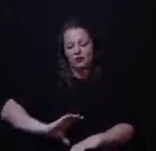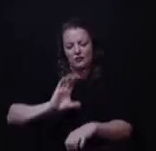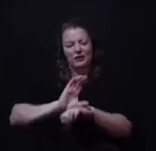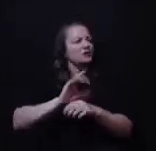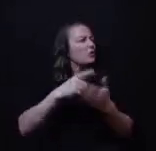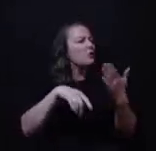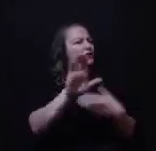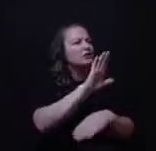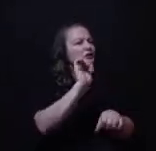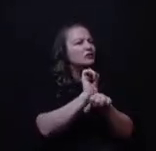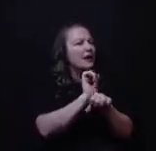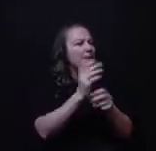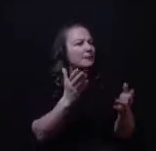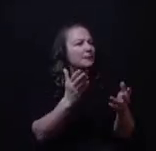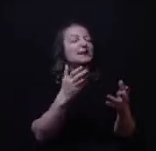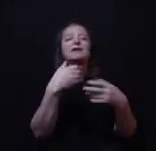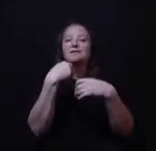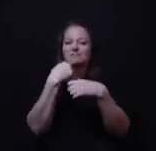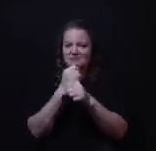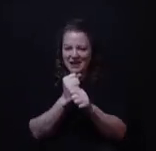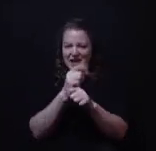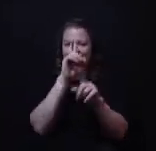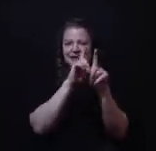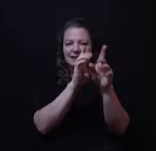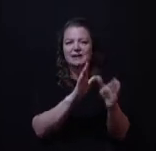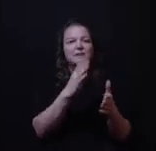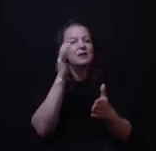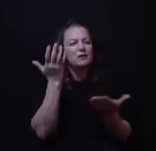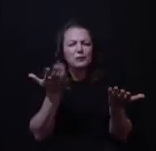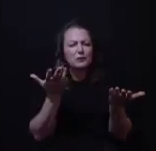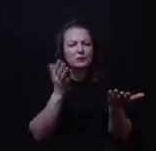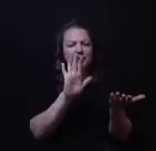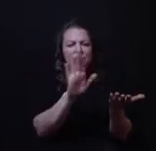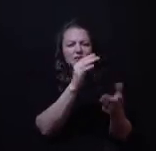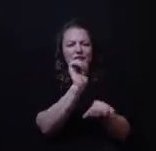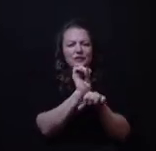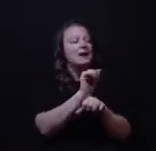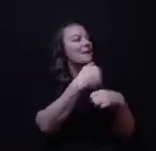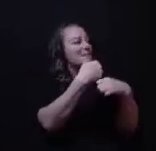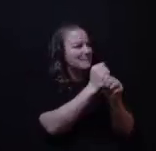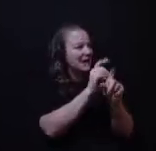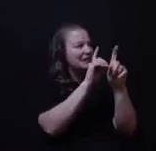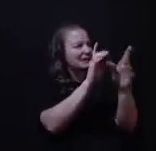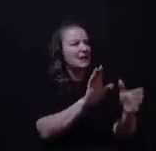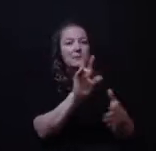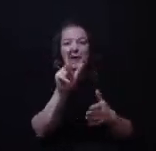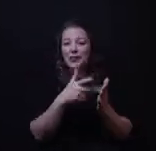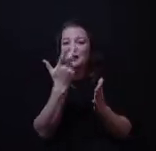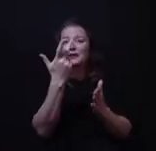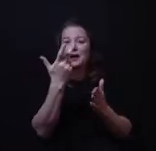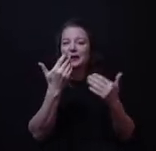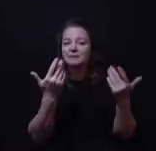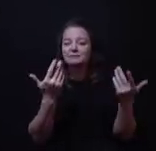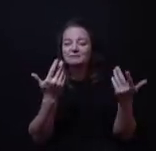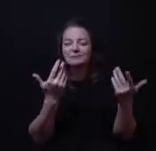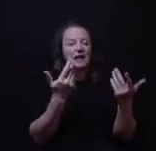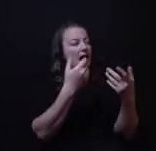job? Make disciples. Let's say it again. What's your job? Make disciples. Three times a charm. What is your job?